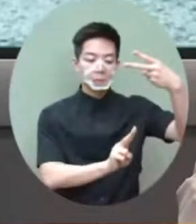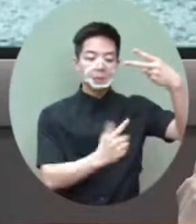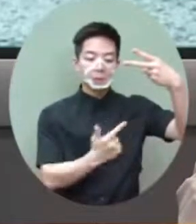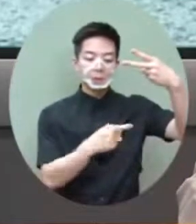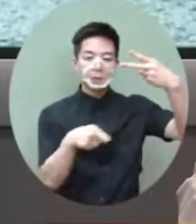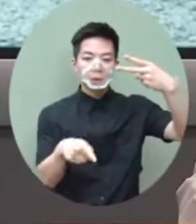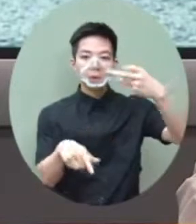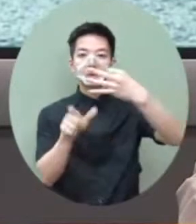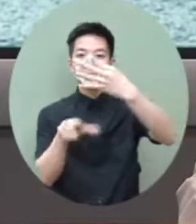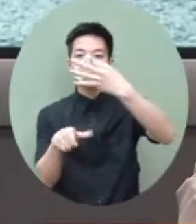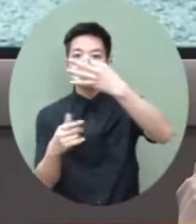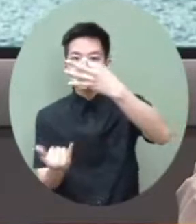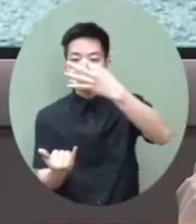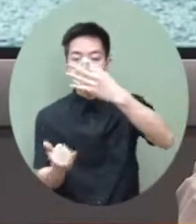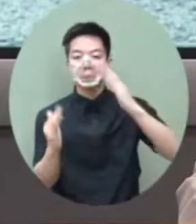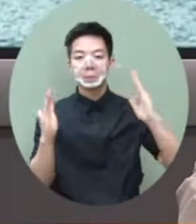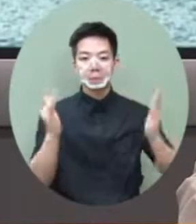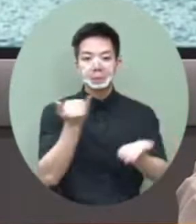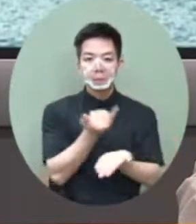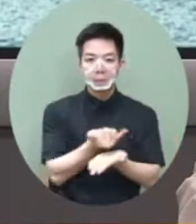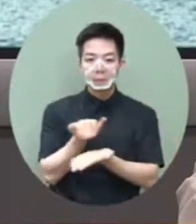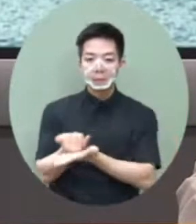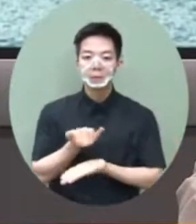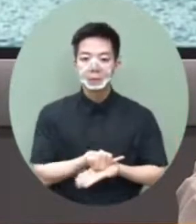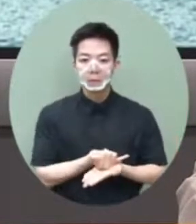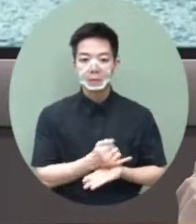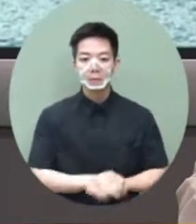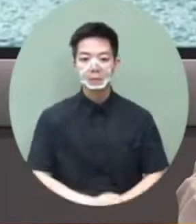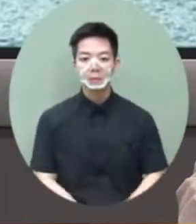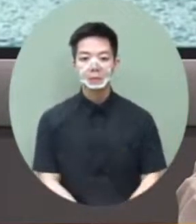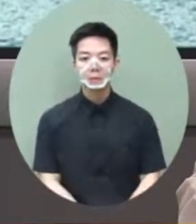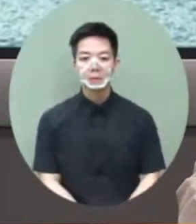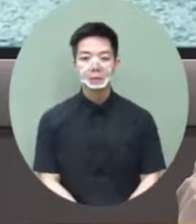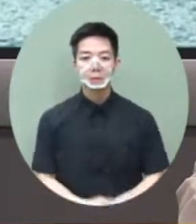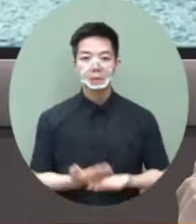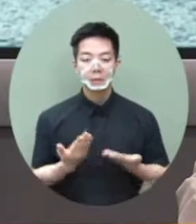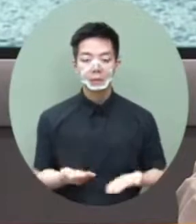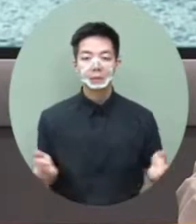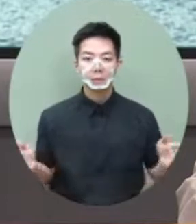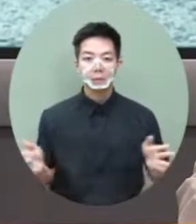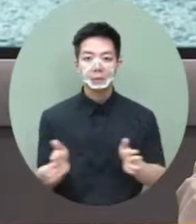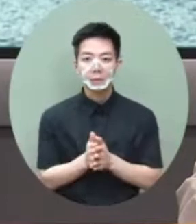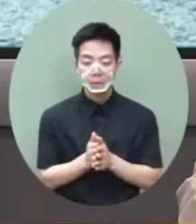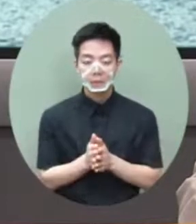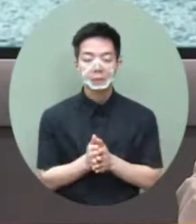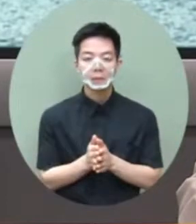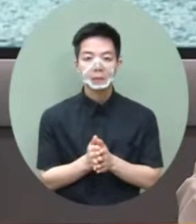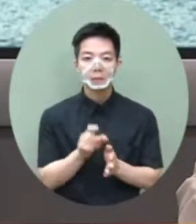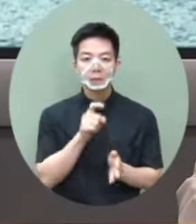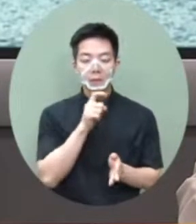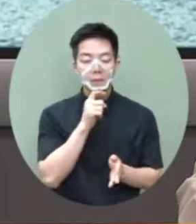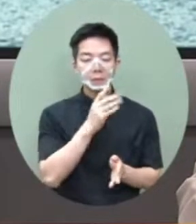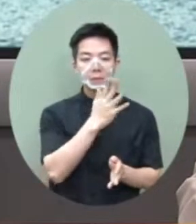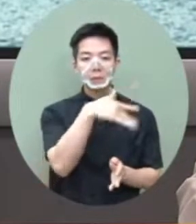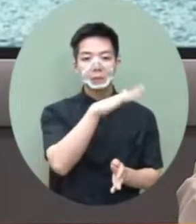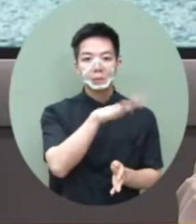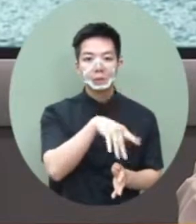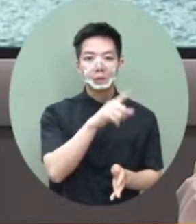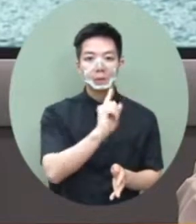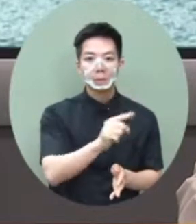chronically ill cases, and they passed away between the 28th of last month and the 6th of March. There are